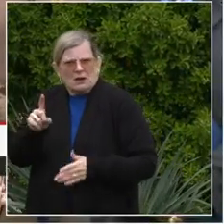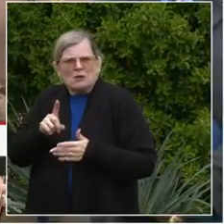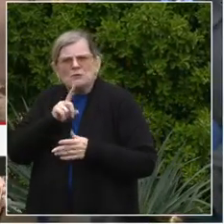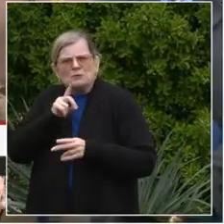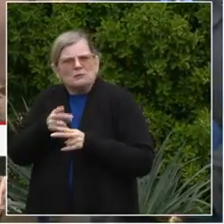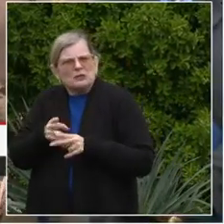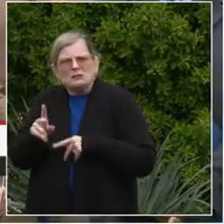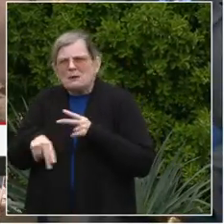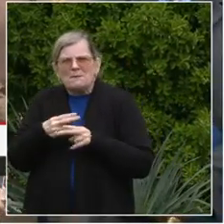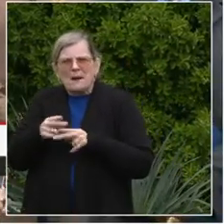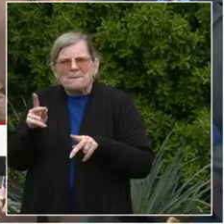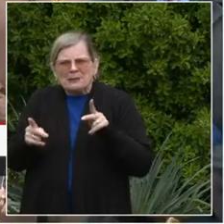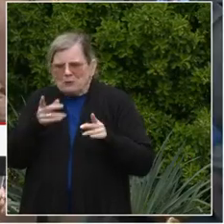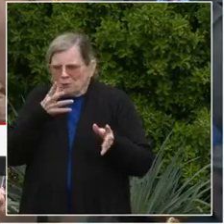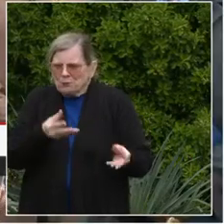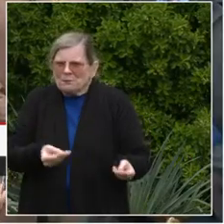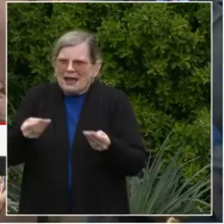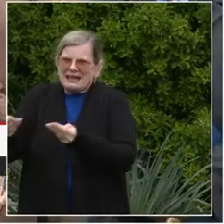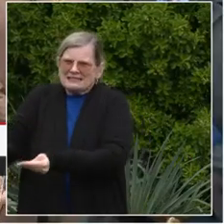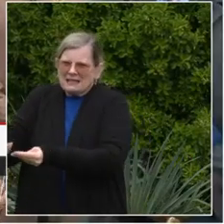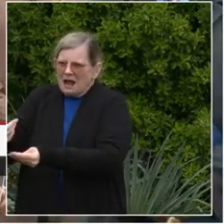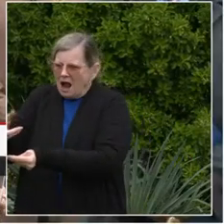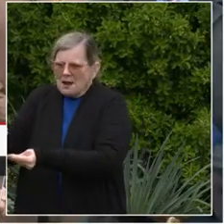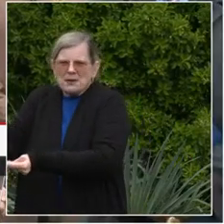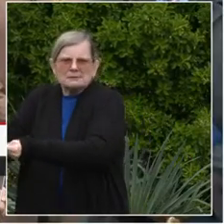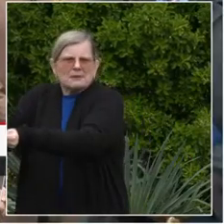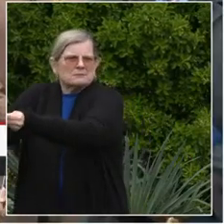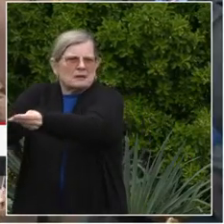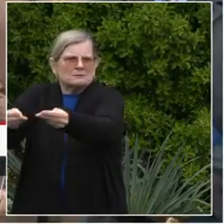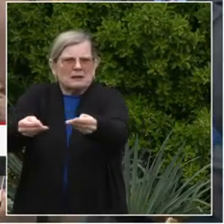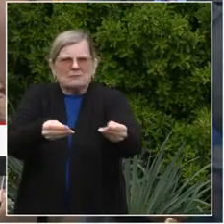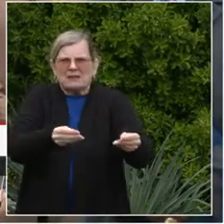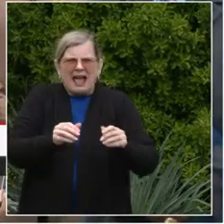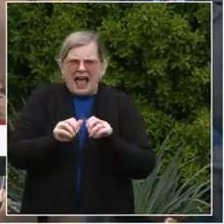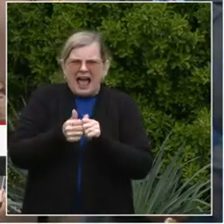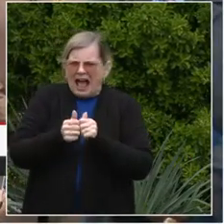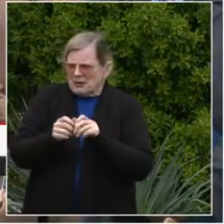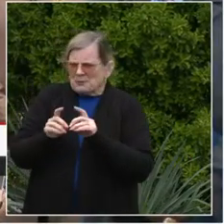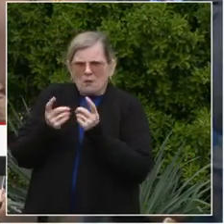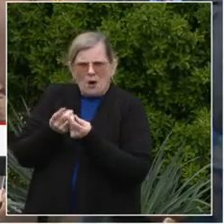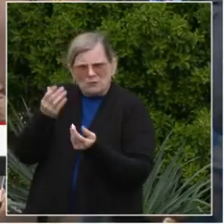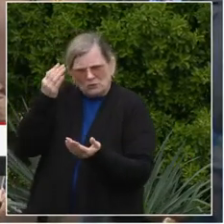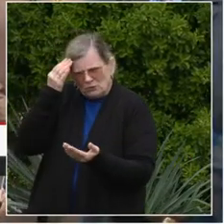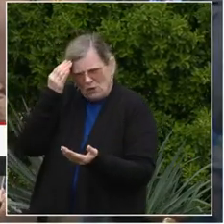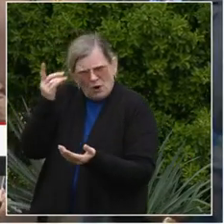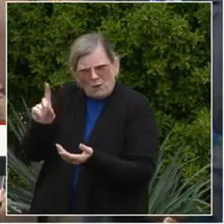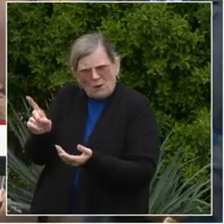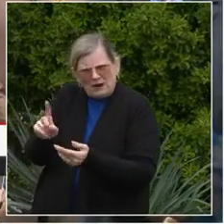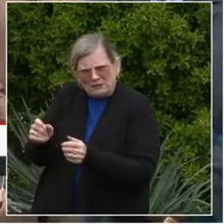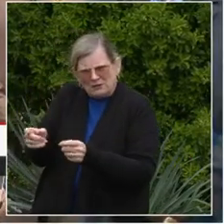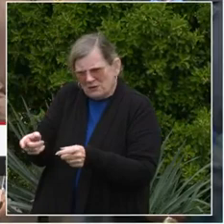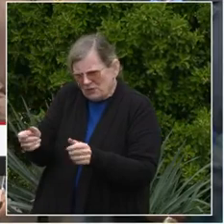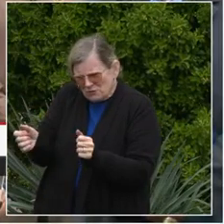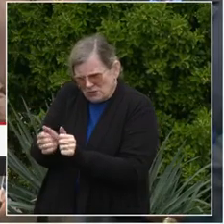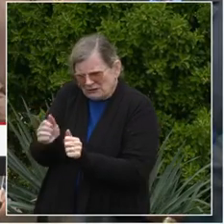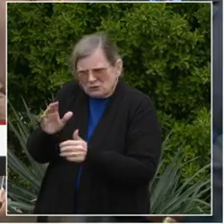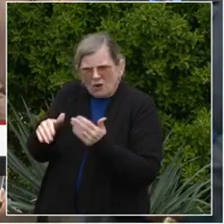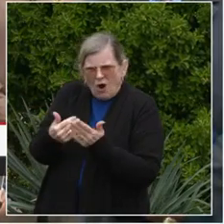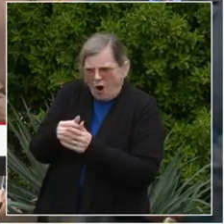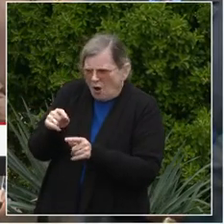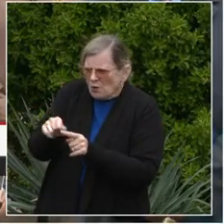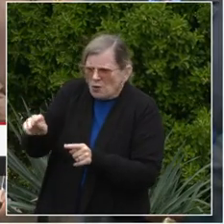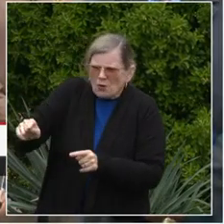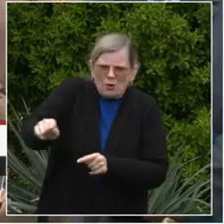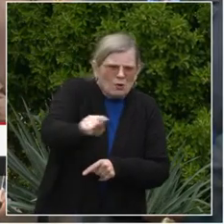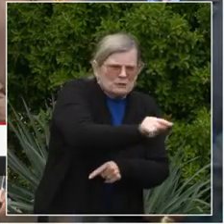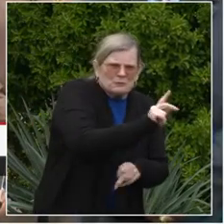the firearm, around, how does the department go about making sure that you're arresting all of the individuals that,